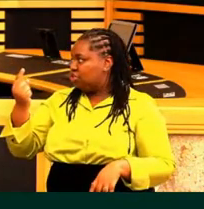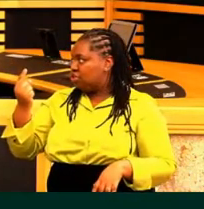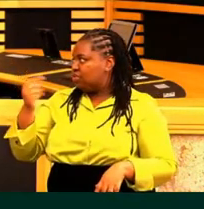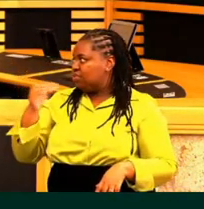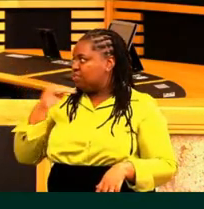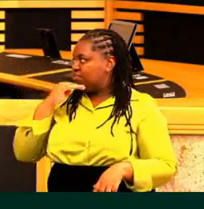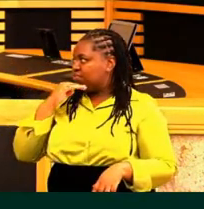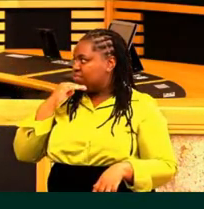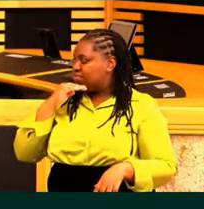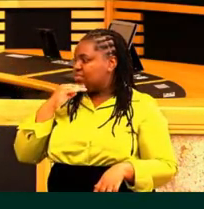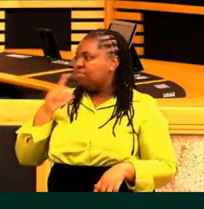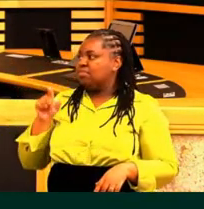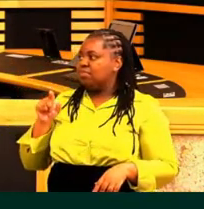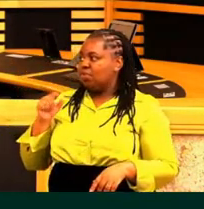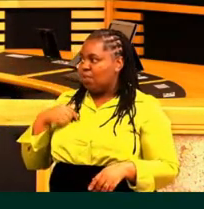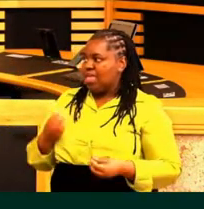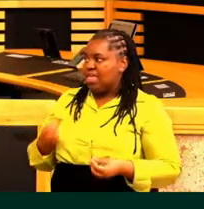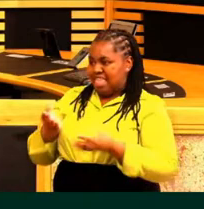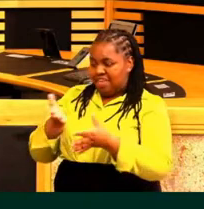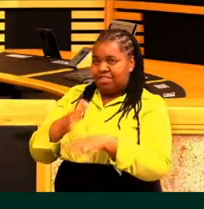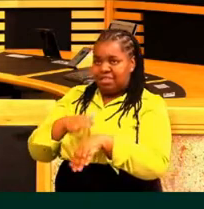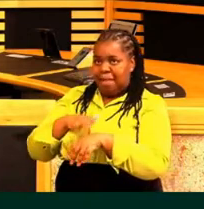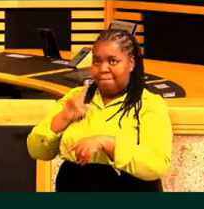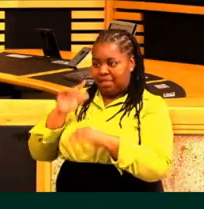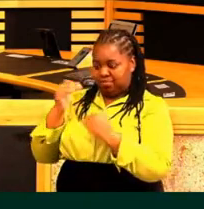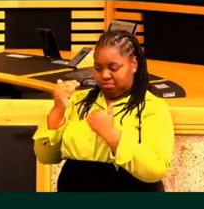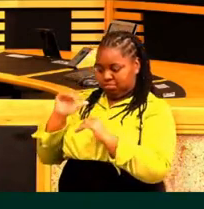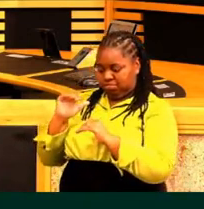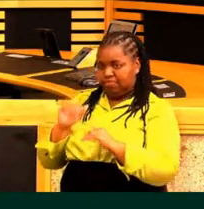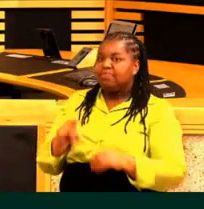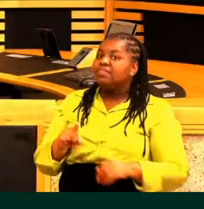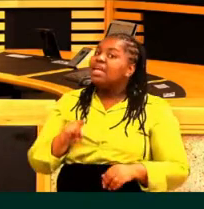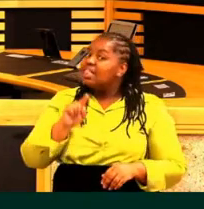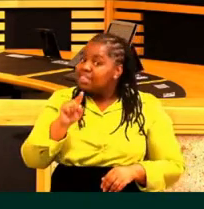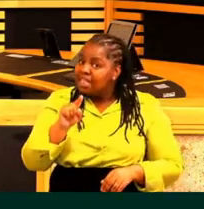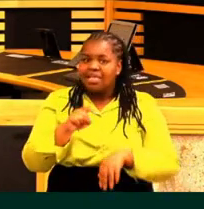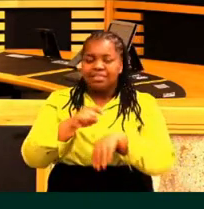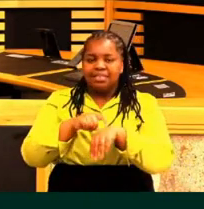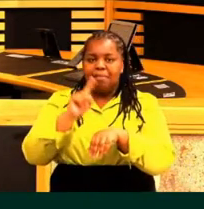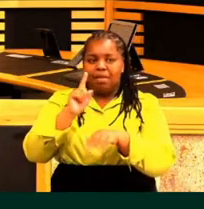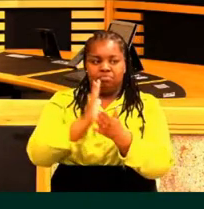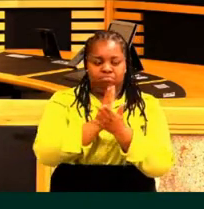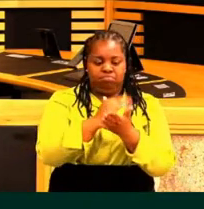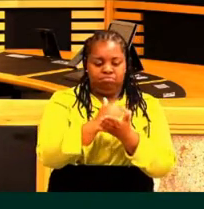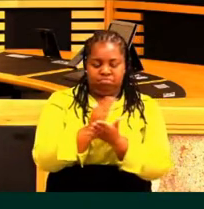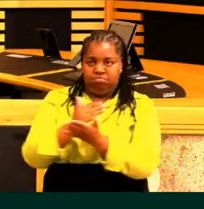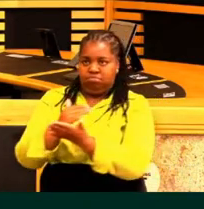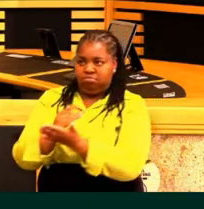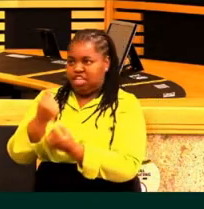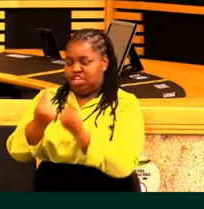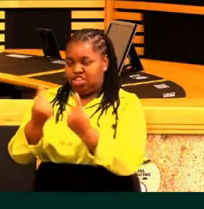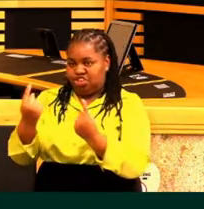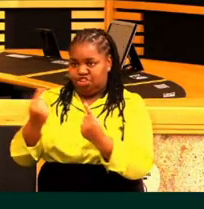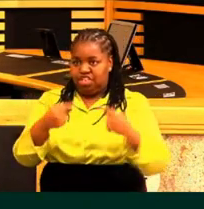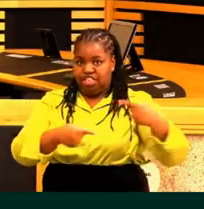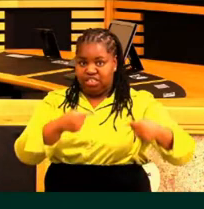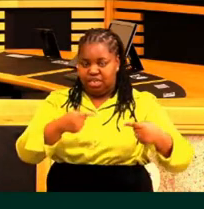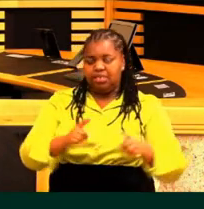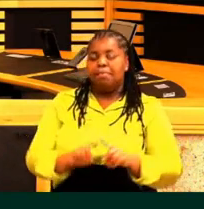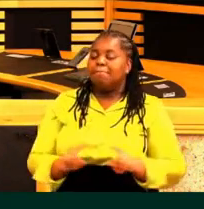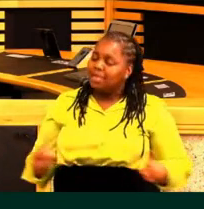under discussion or debate this therefore means that the time should be divided as per discretion however